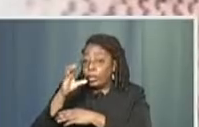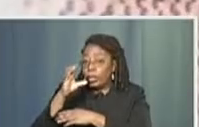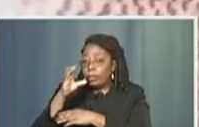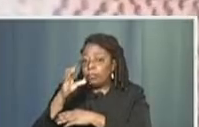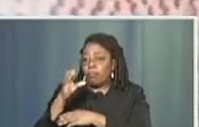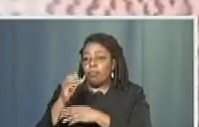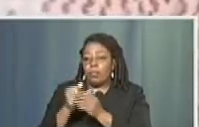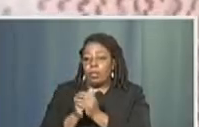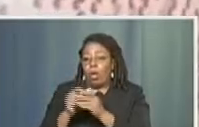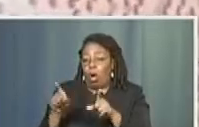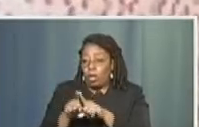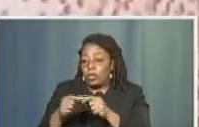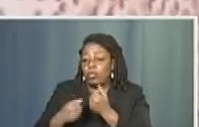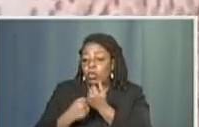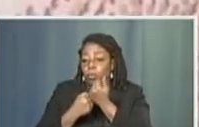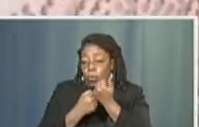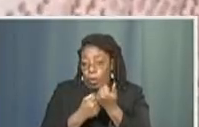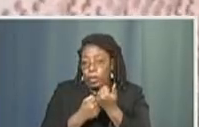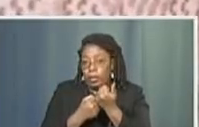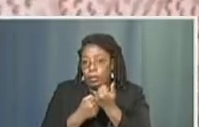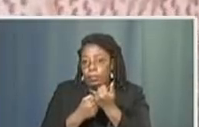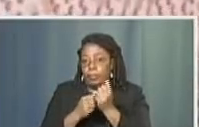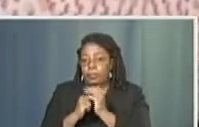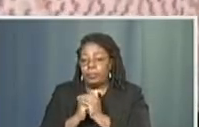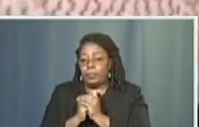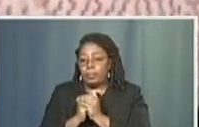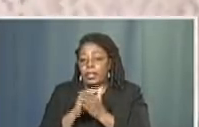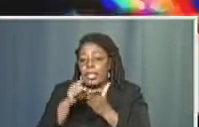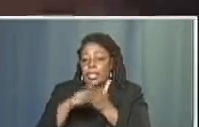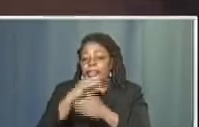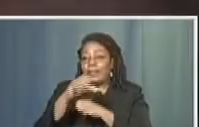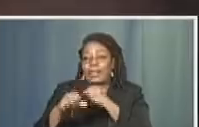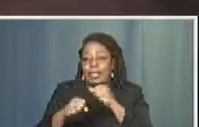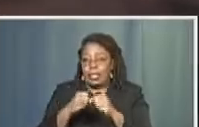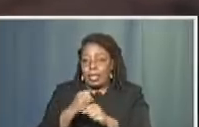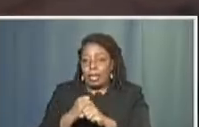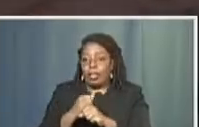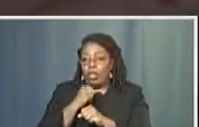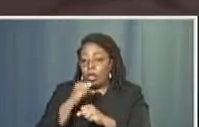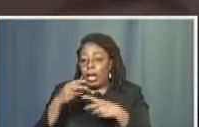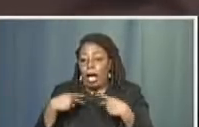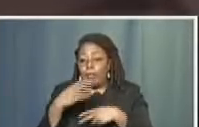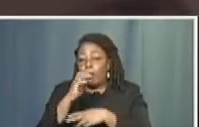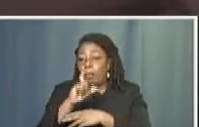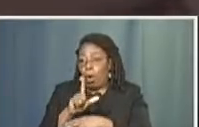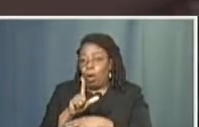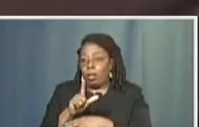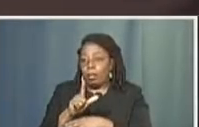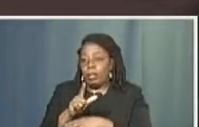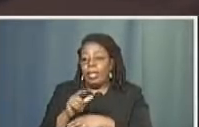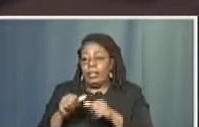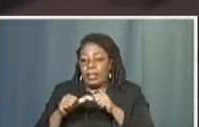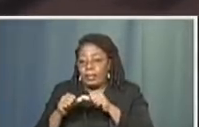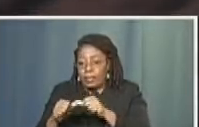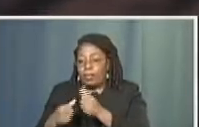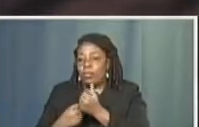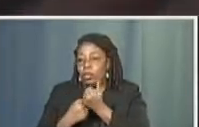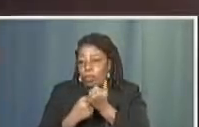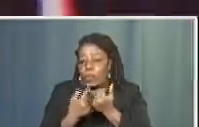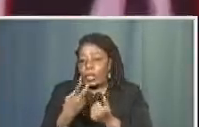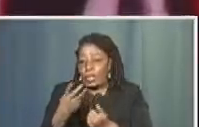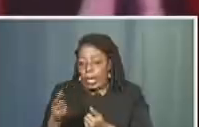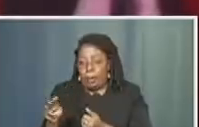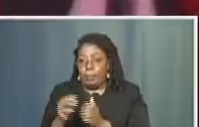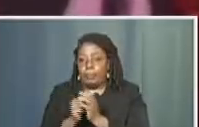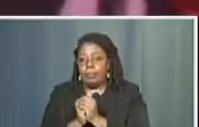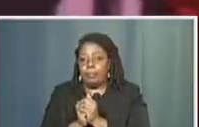with various initiatives and fundraising events. This year, despite there not being a ball, CBL is still behind them. This year,